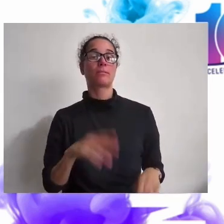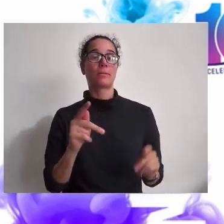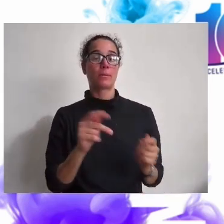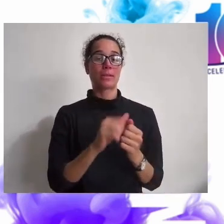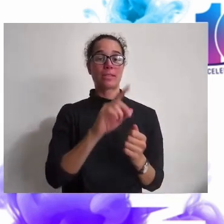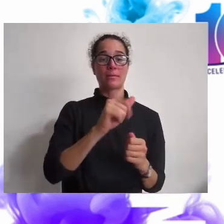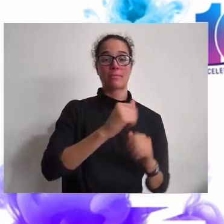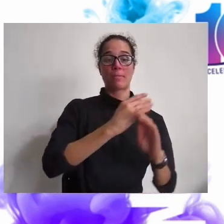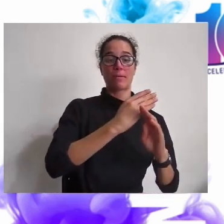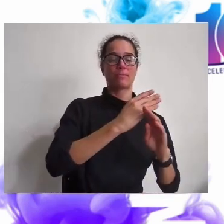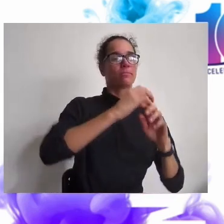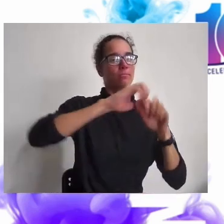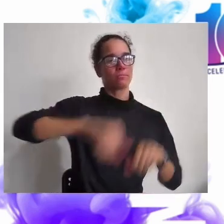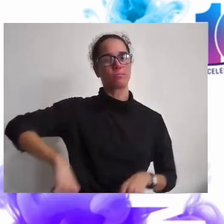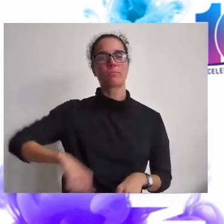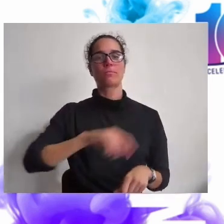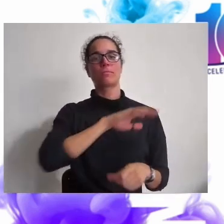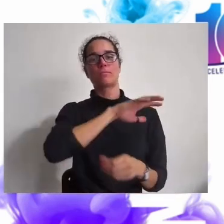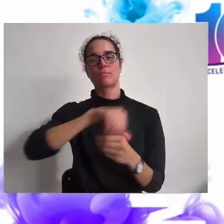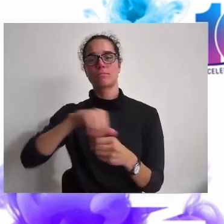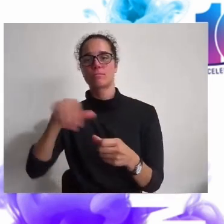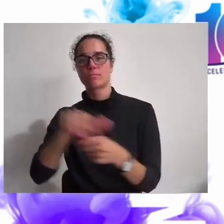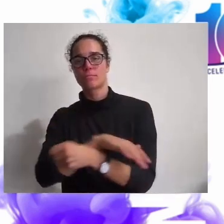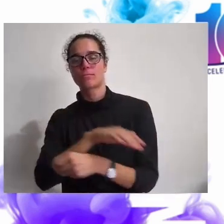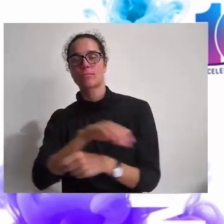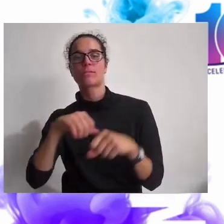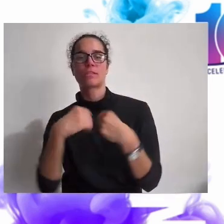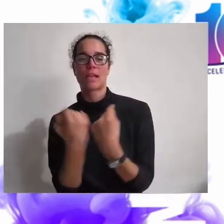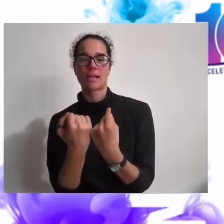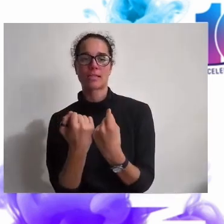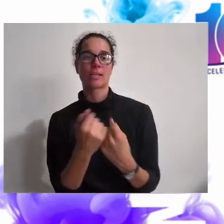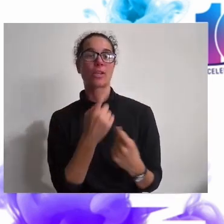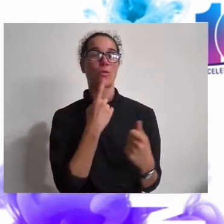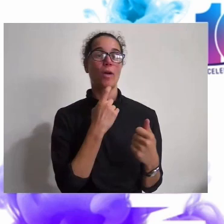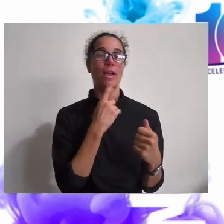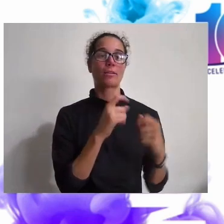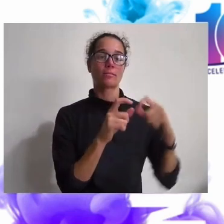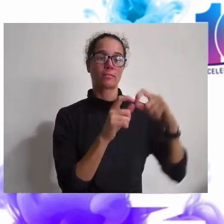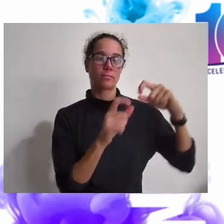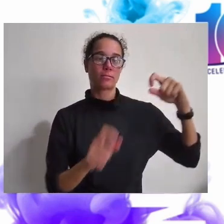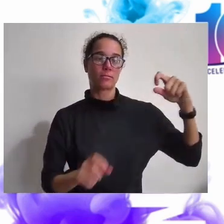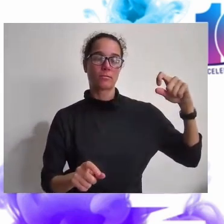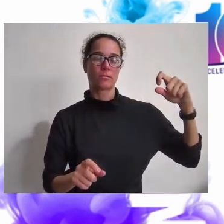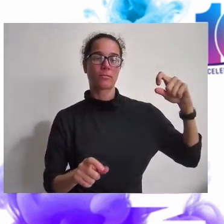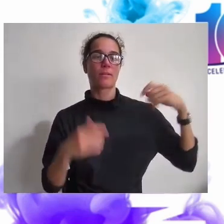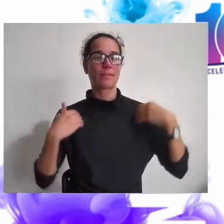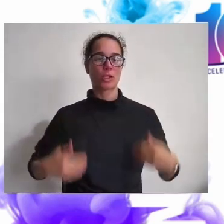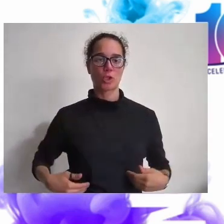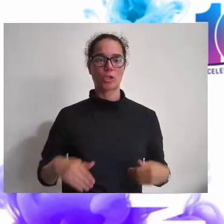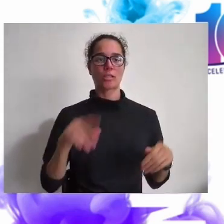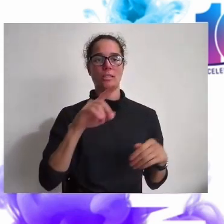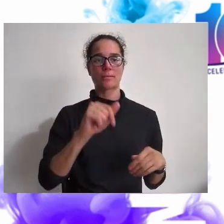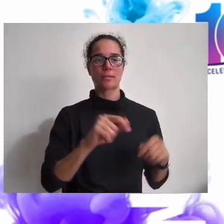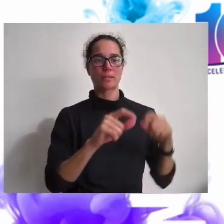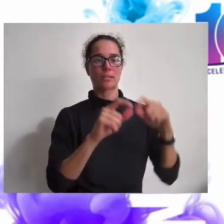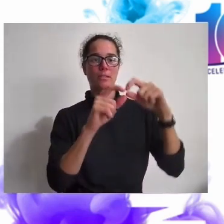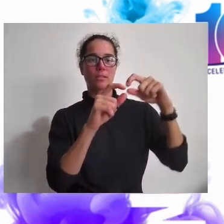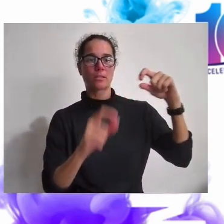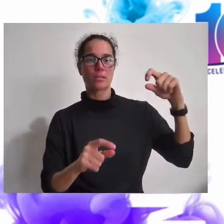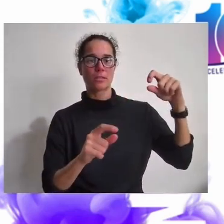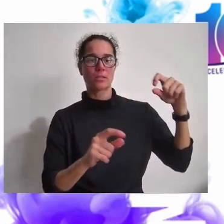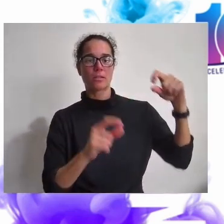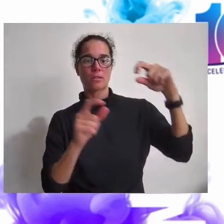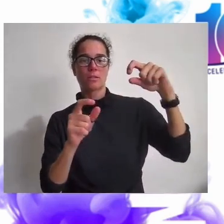society. The red stripe represents physical disabilities. The gold stripe represents